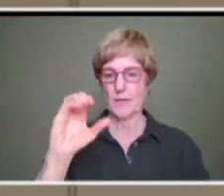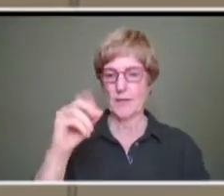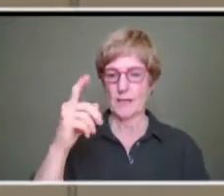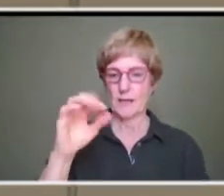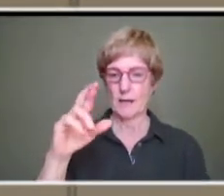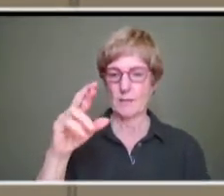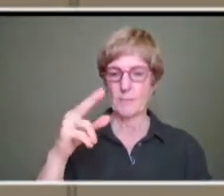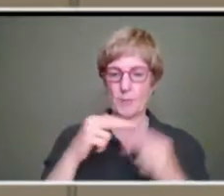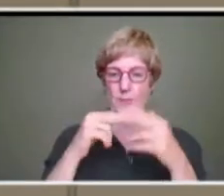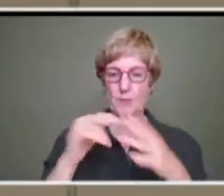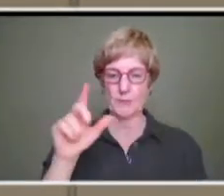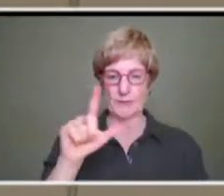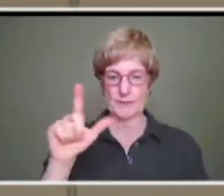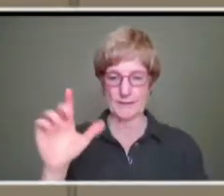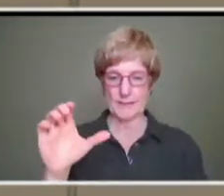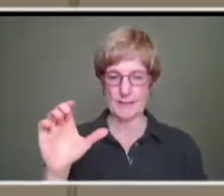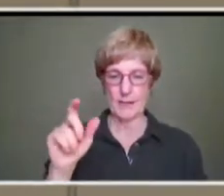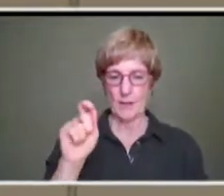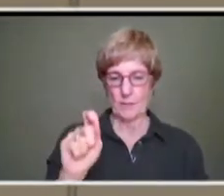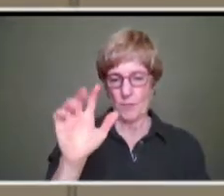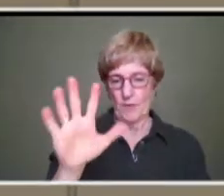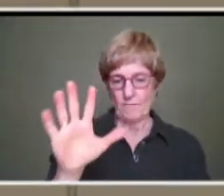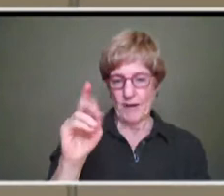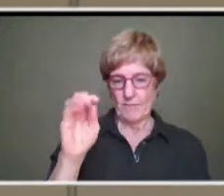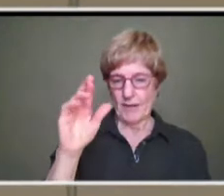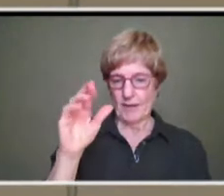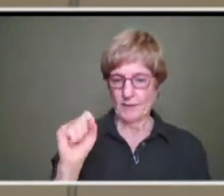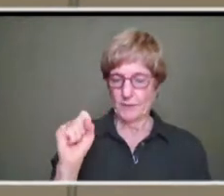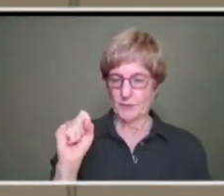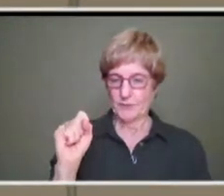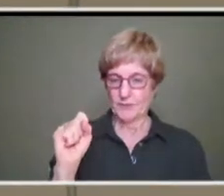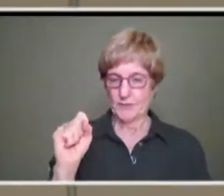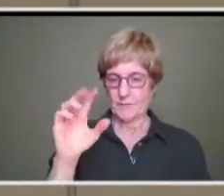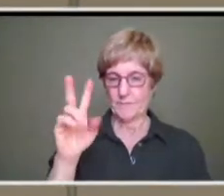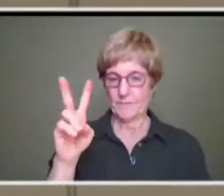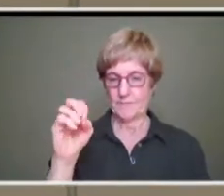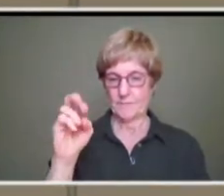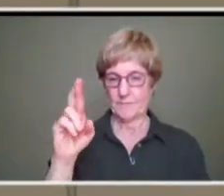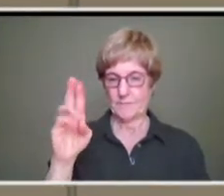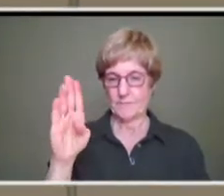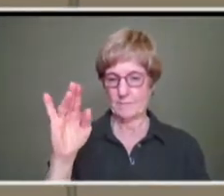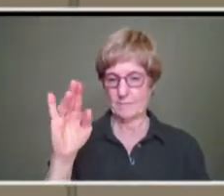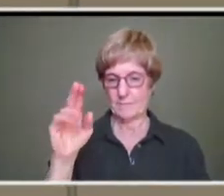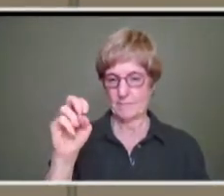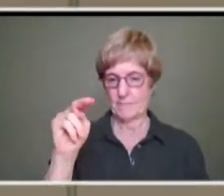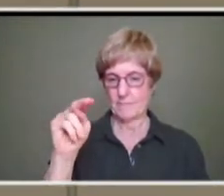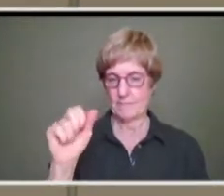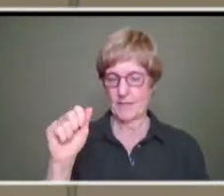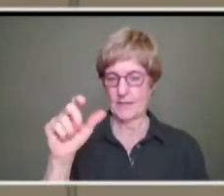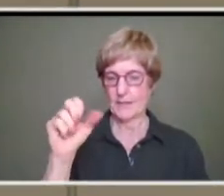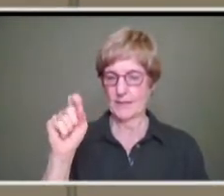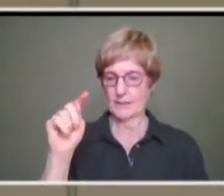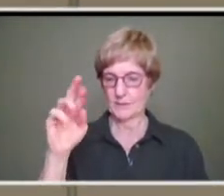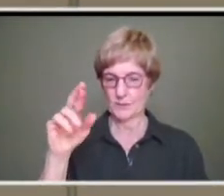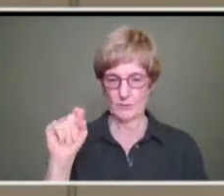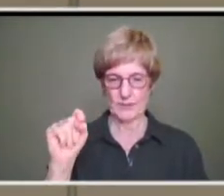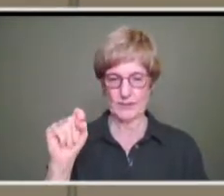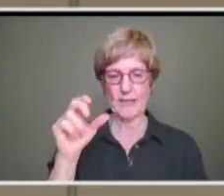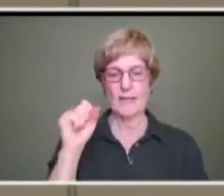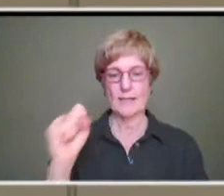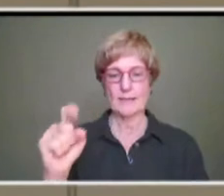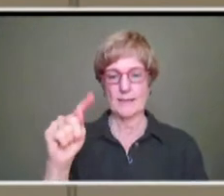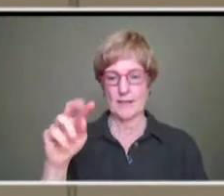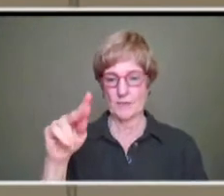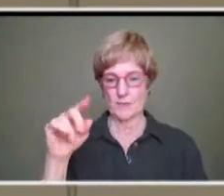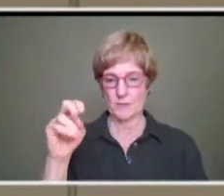located on approximately 0.5 Acres on the south side of verbena Street West of Nations Crossing Road and East of South Tryon Street